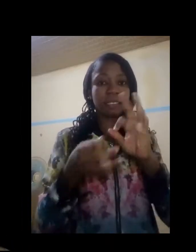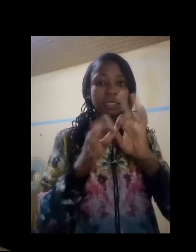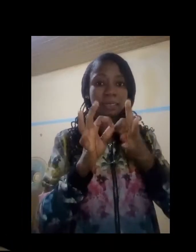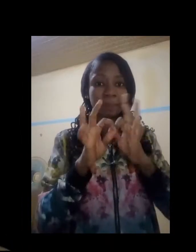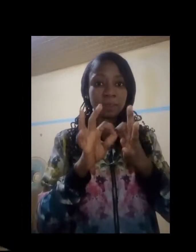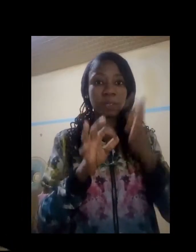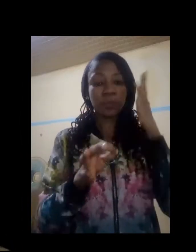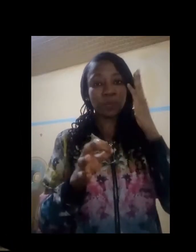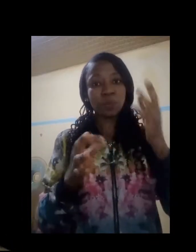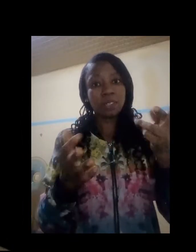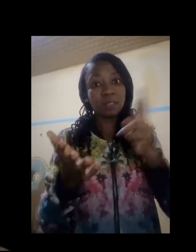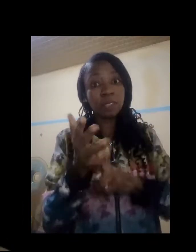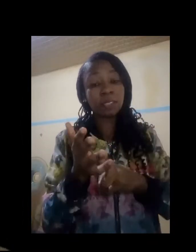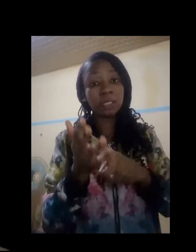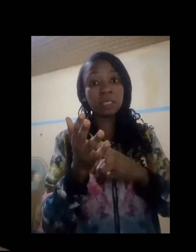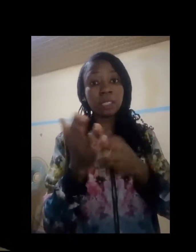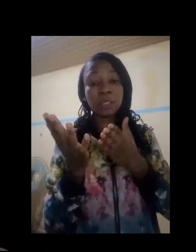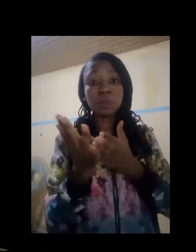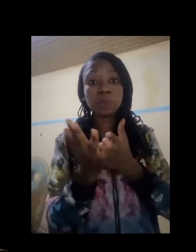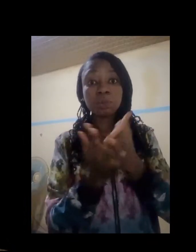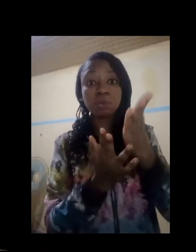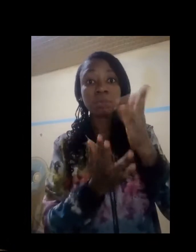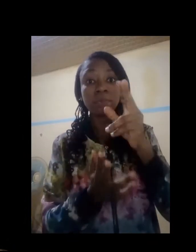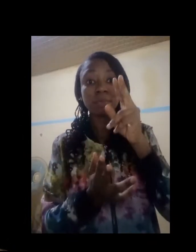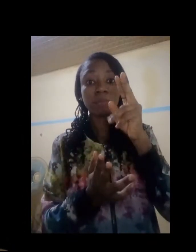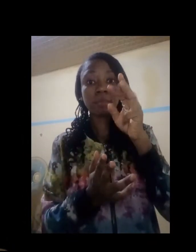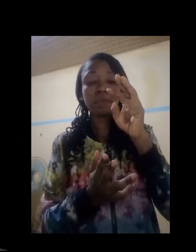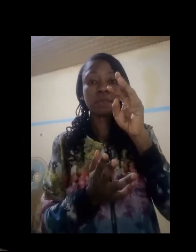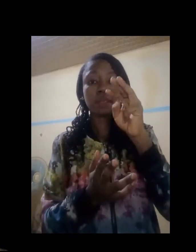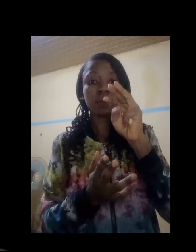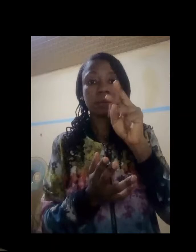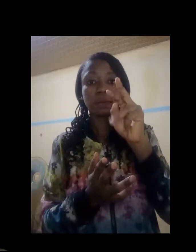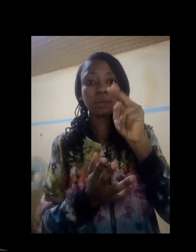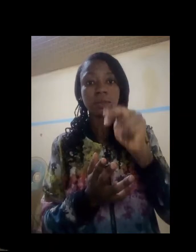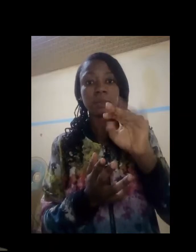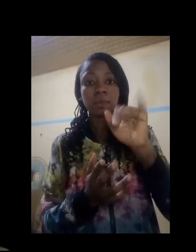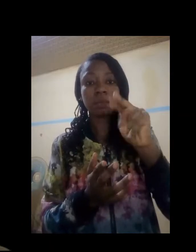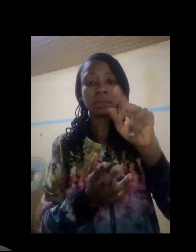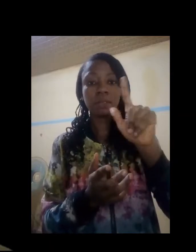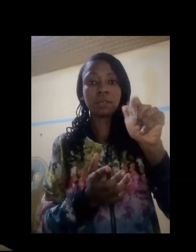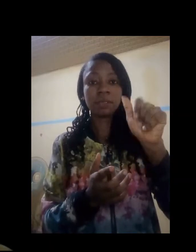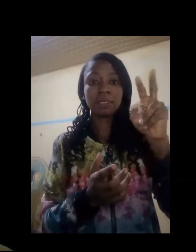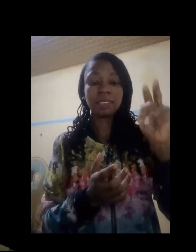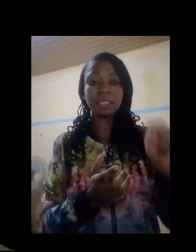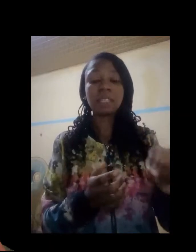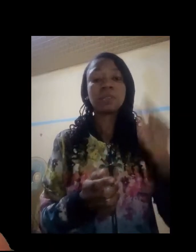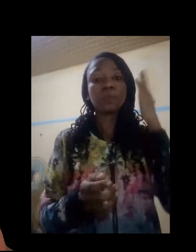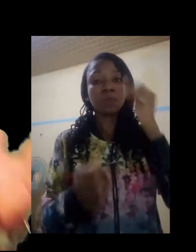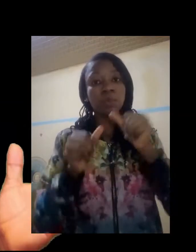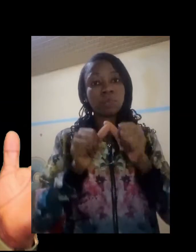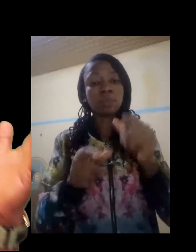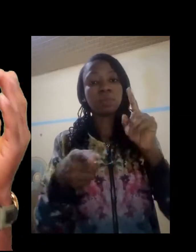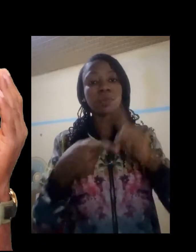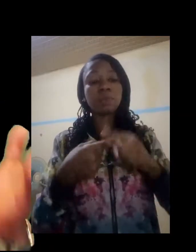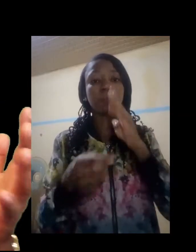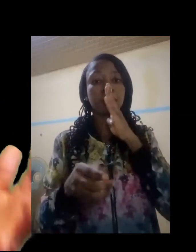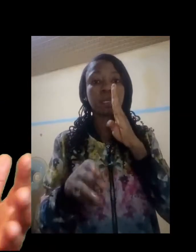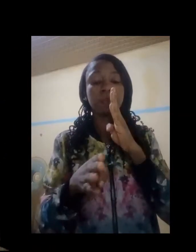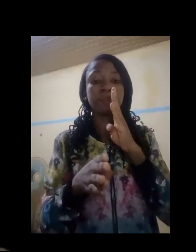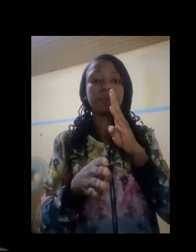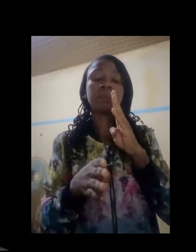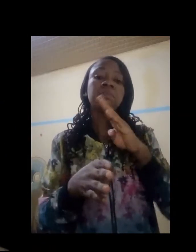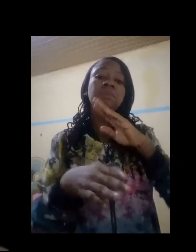the course through NINLAN. The course will continue to be an online course because we want to reach out to